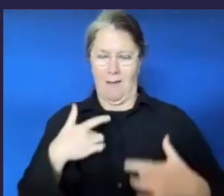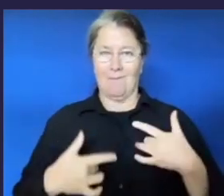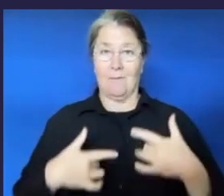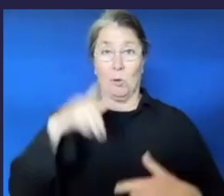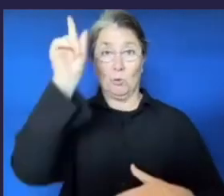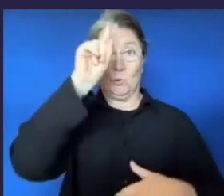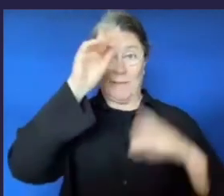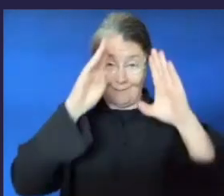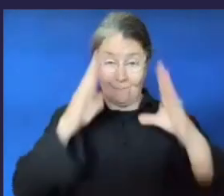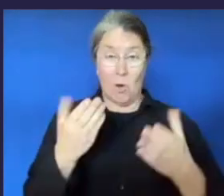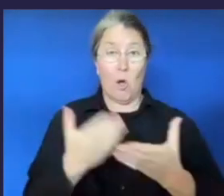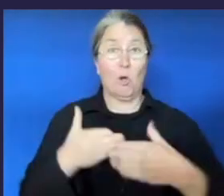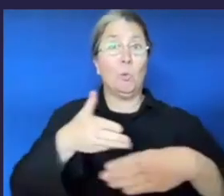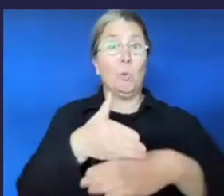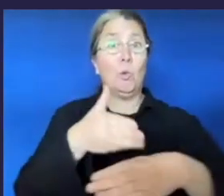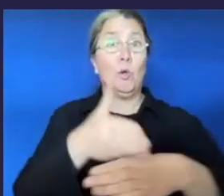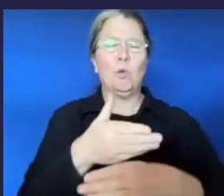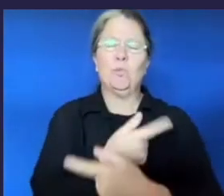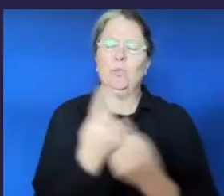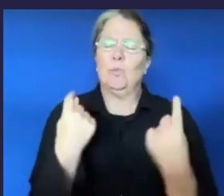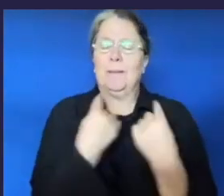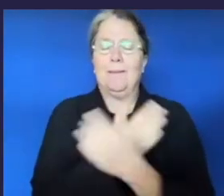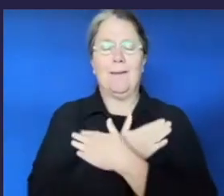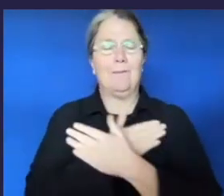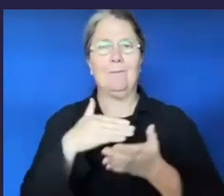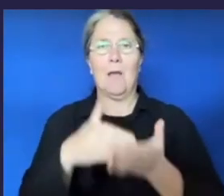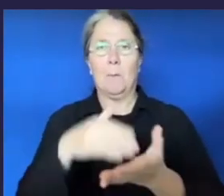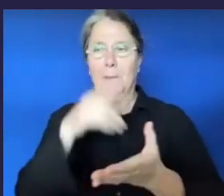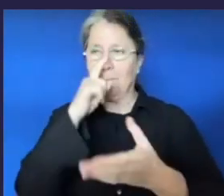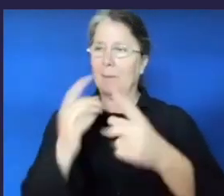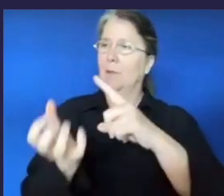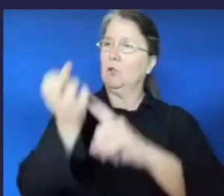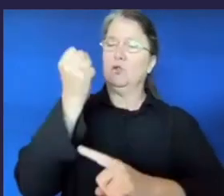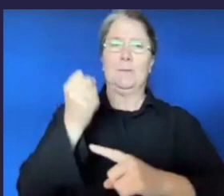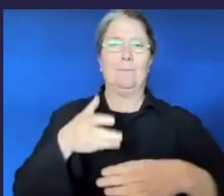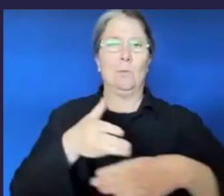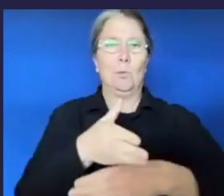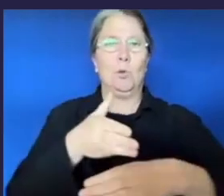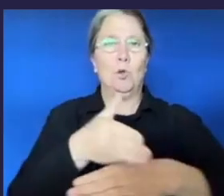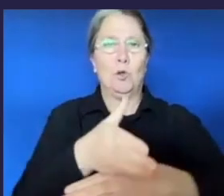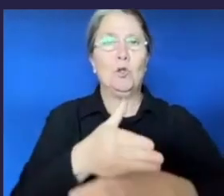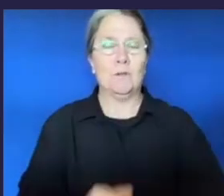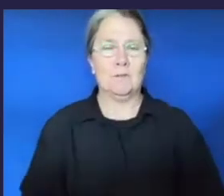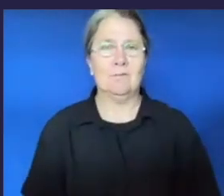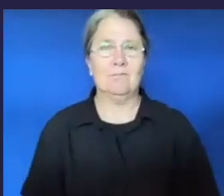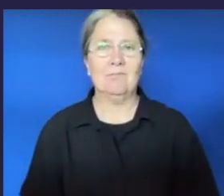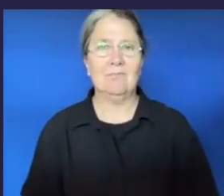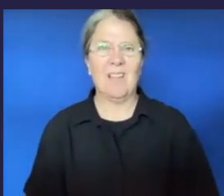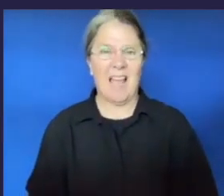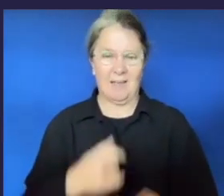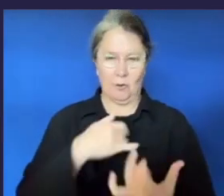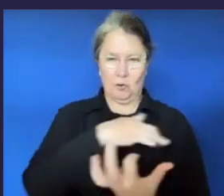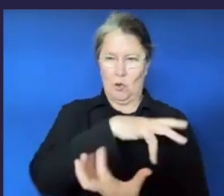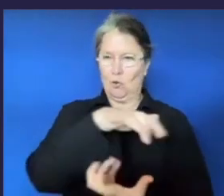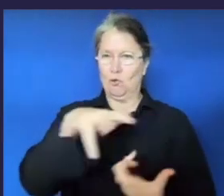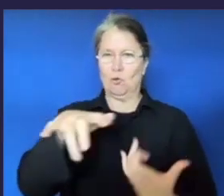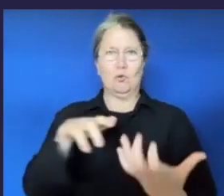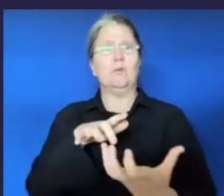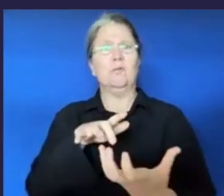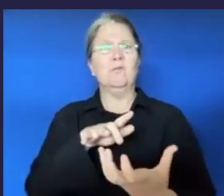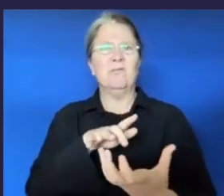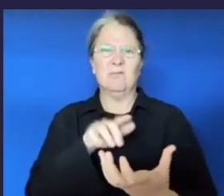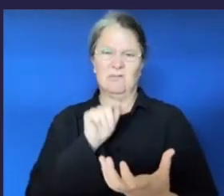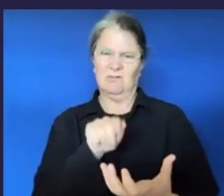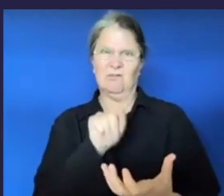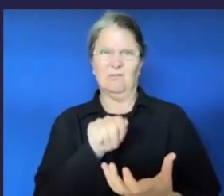that's something that we absolutely love helping people achieve. And social role valorization is sort of one of the frameworks